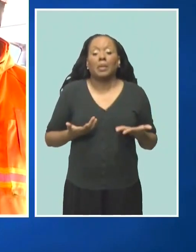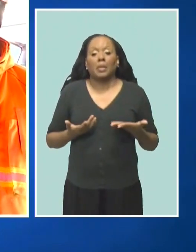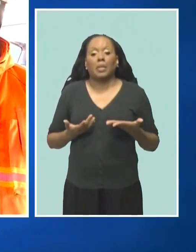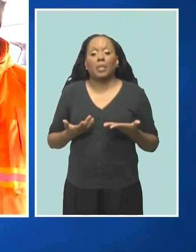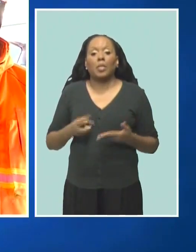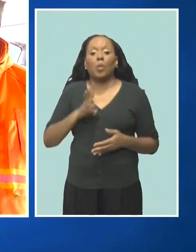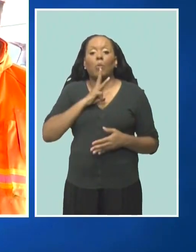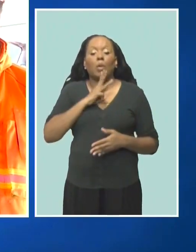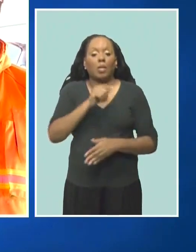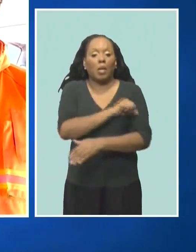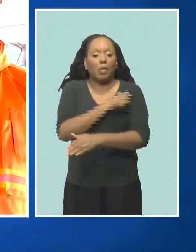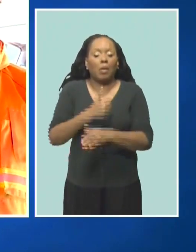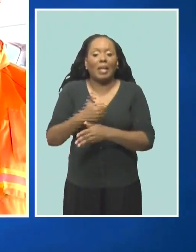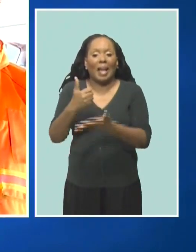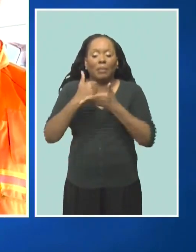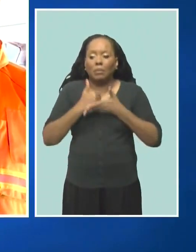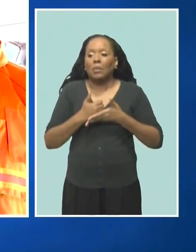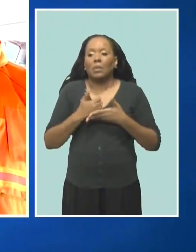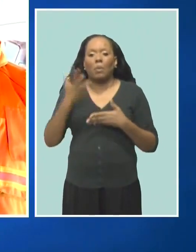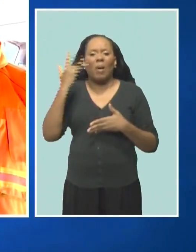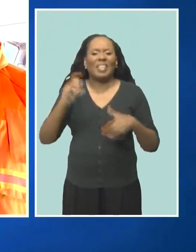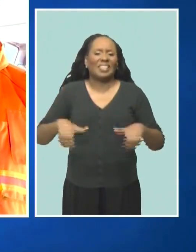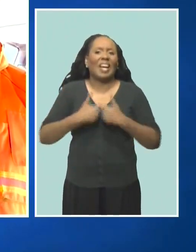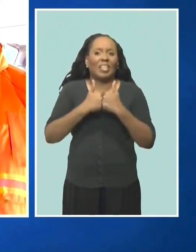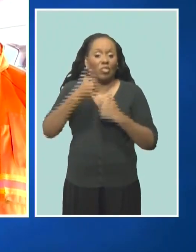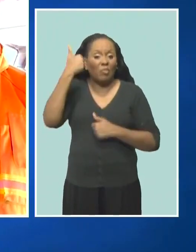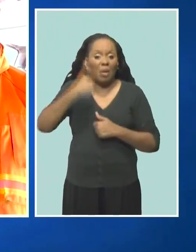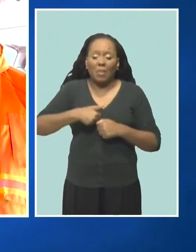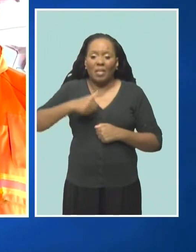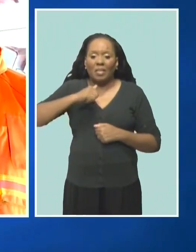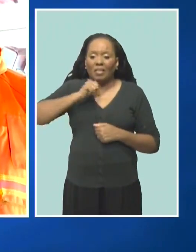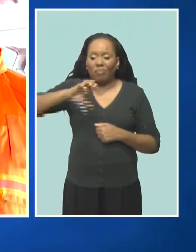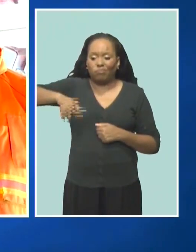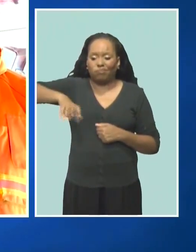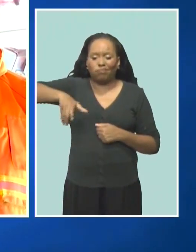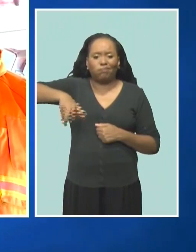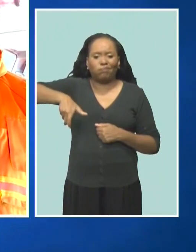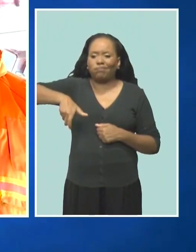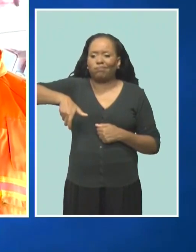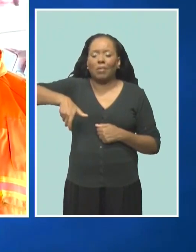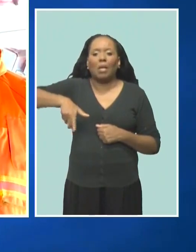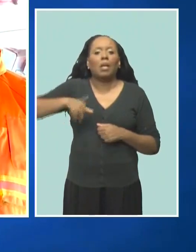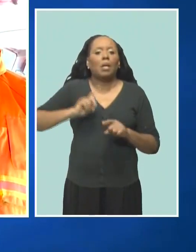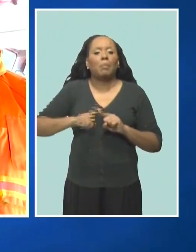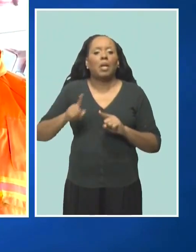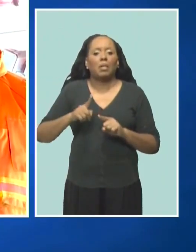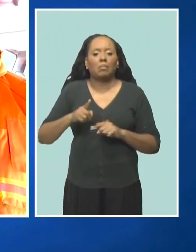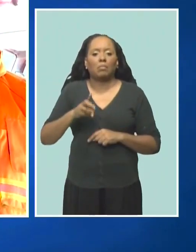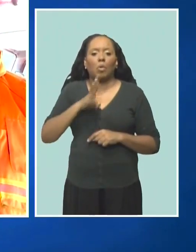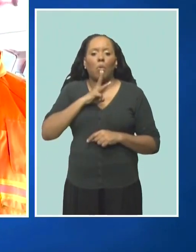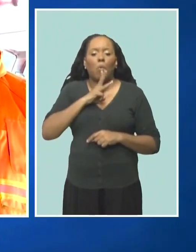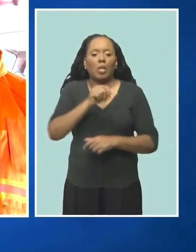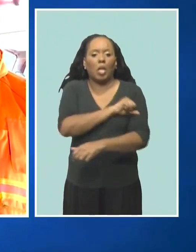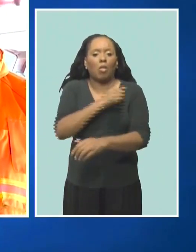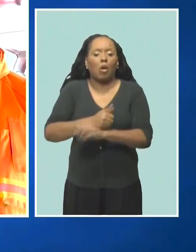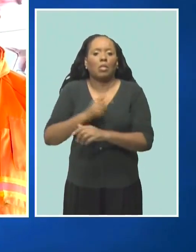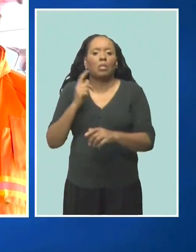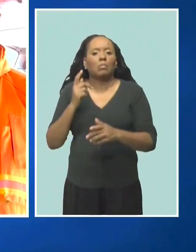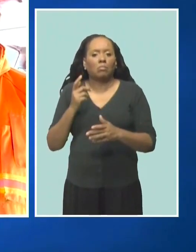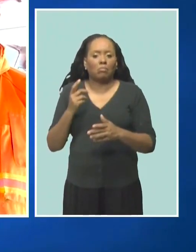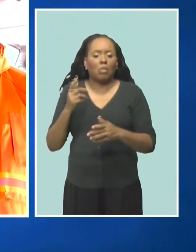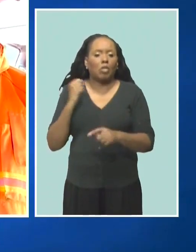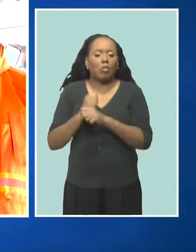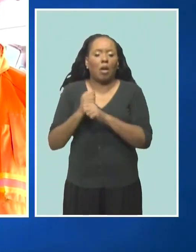little bit of challenge with water from some of the hydrants, so the Water Authority sent a tanker to assist us. We have assistance from